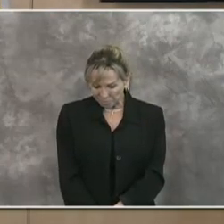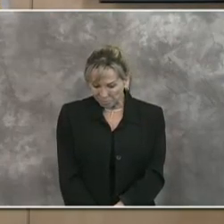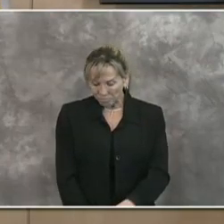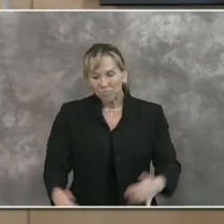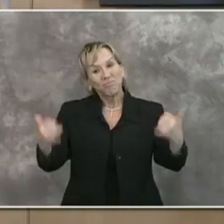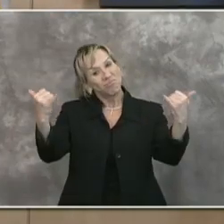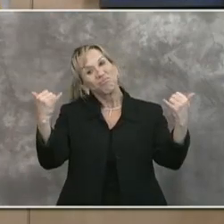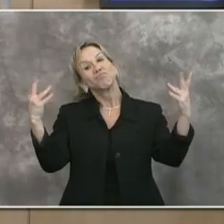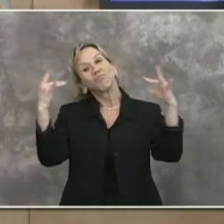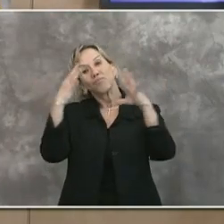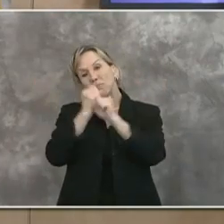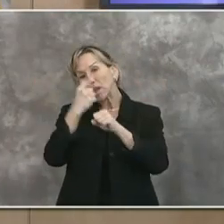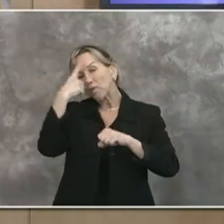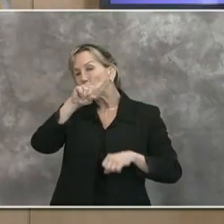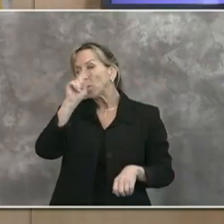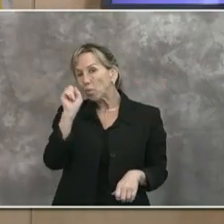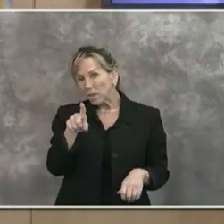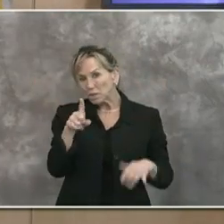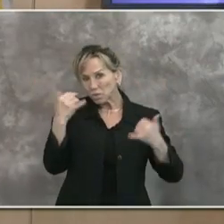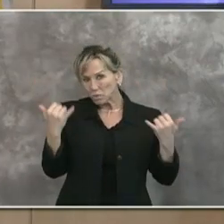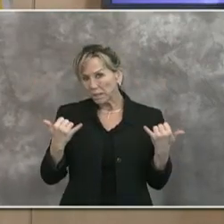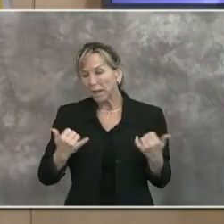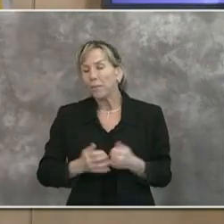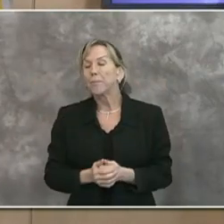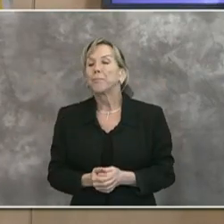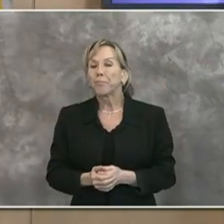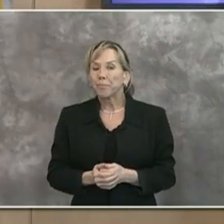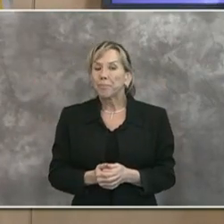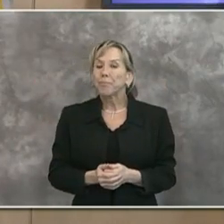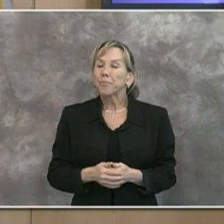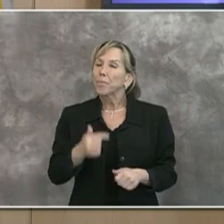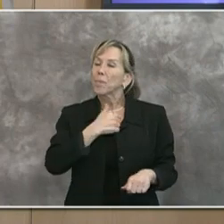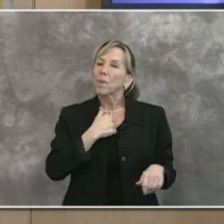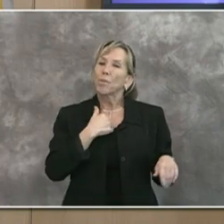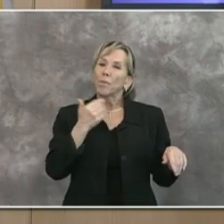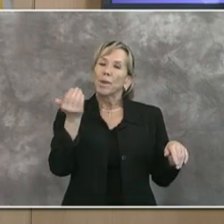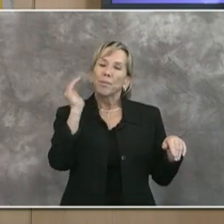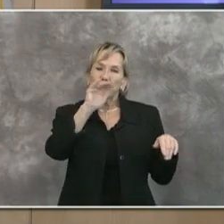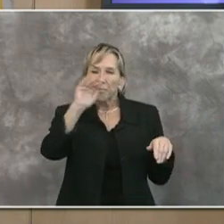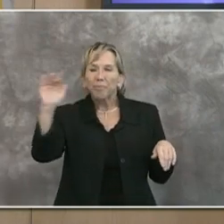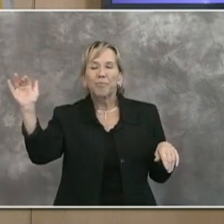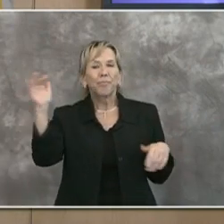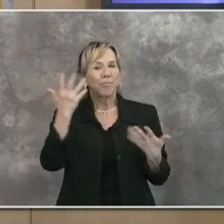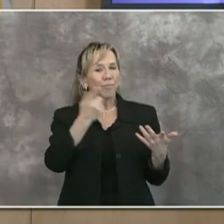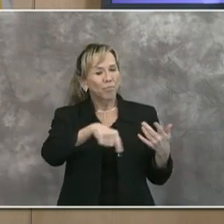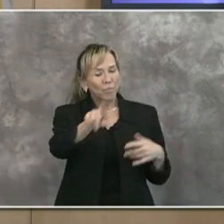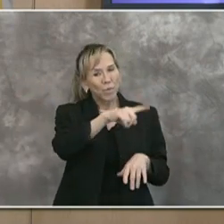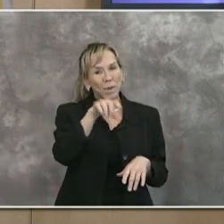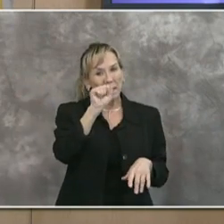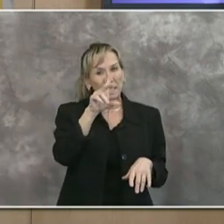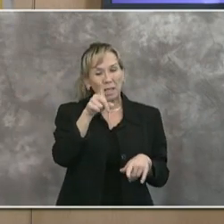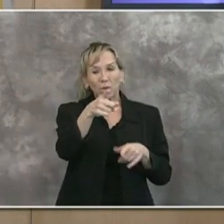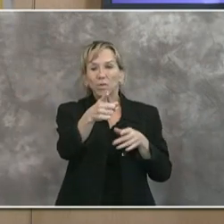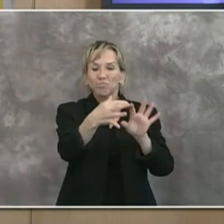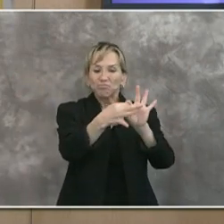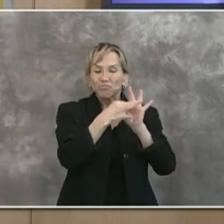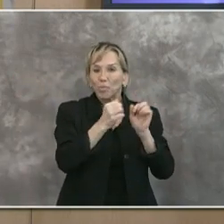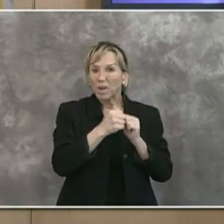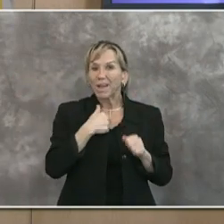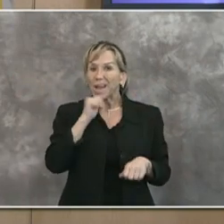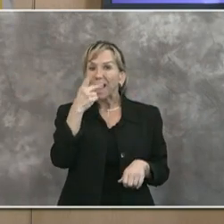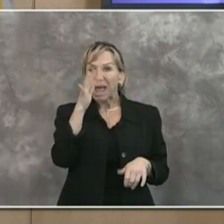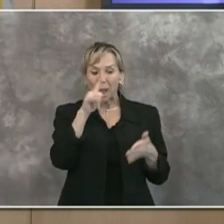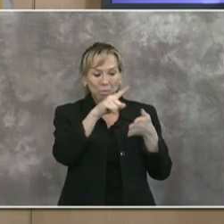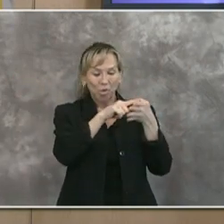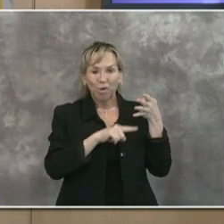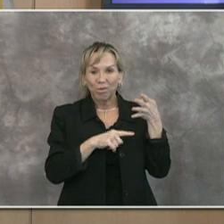Well, that concludes our questions for today. We asked the citizens of San Diego County to work with us during the month of April, and you really have